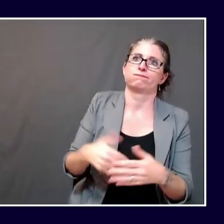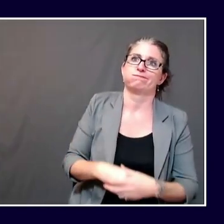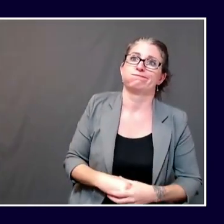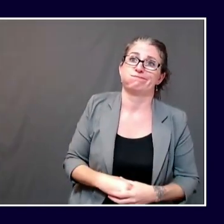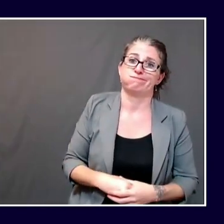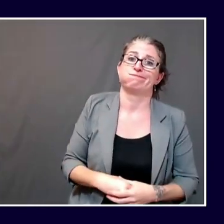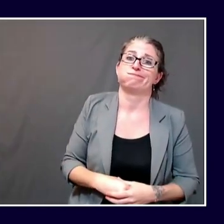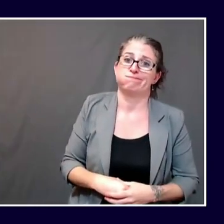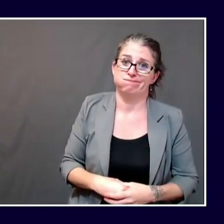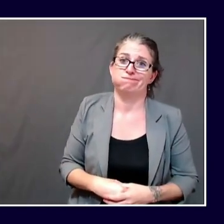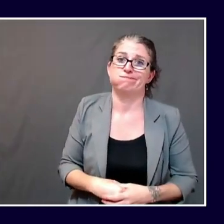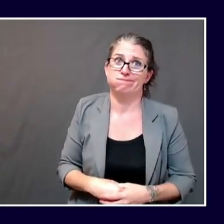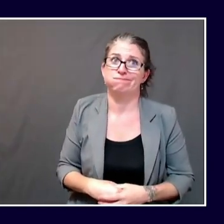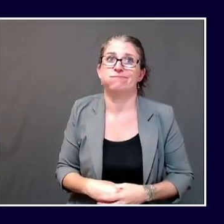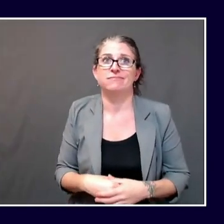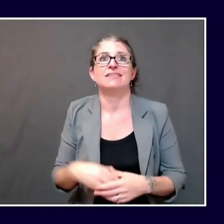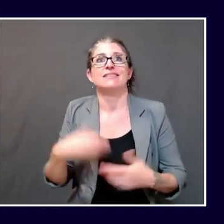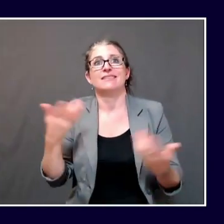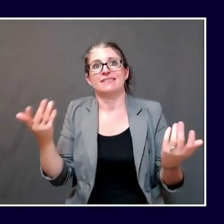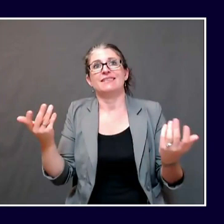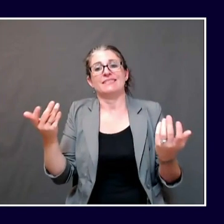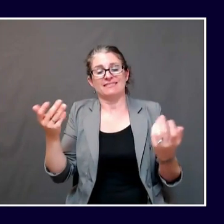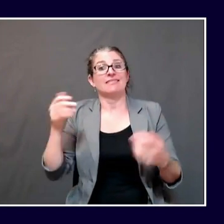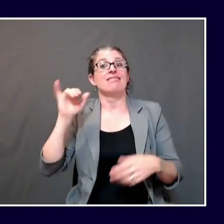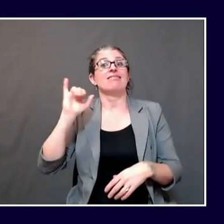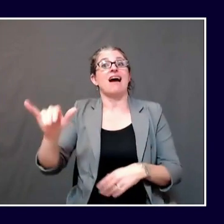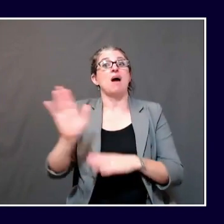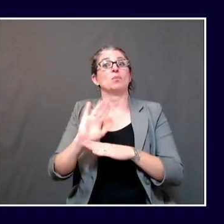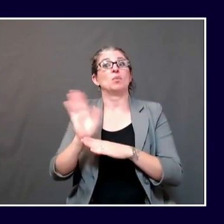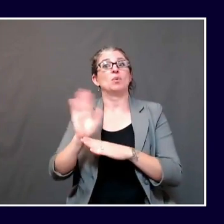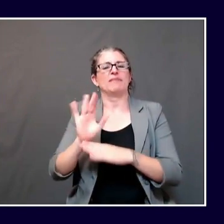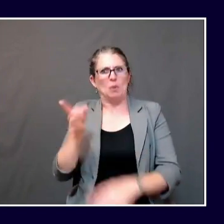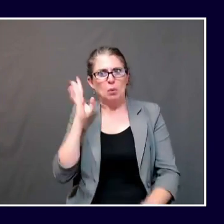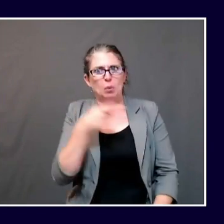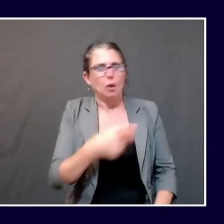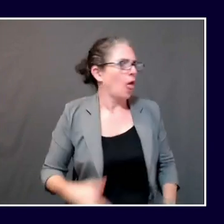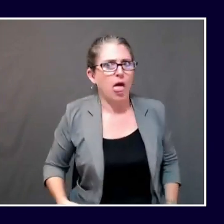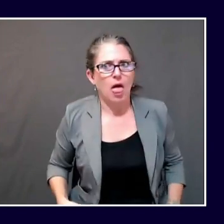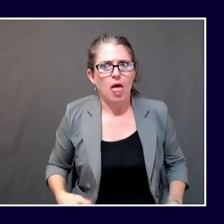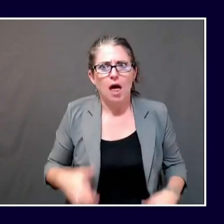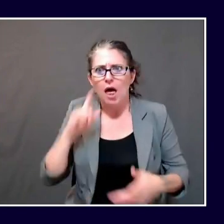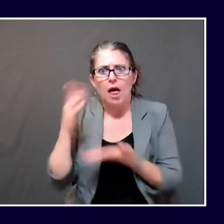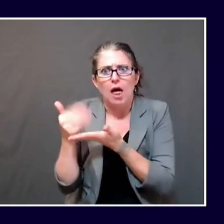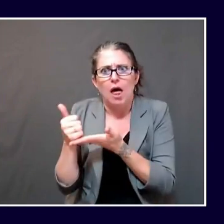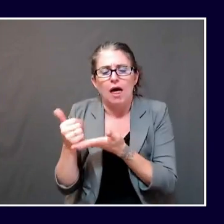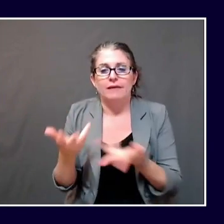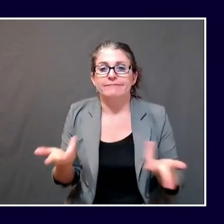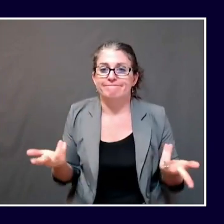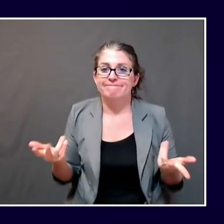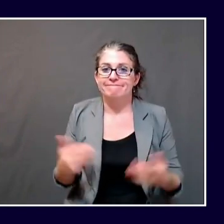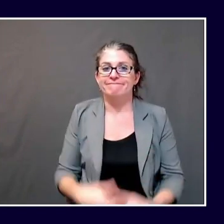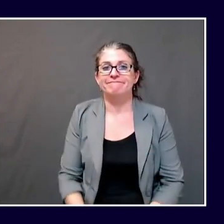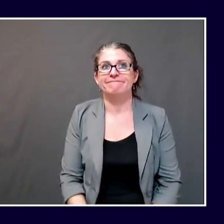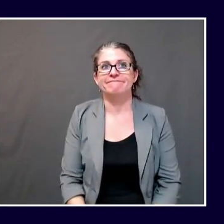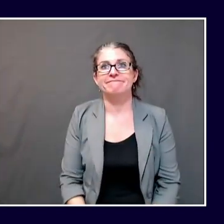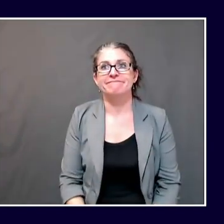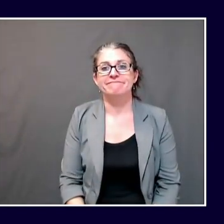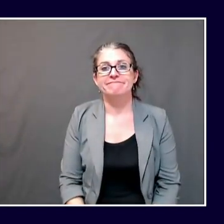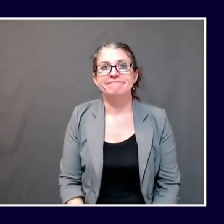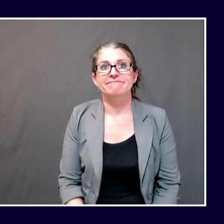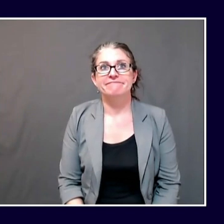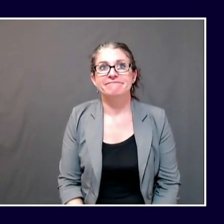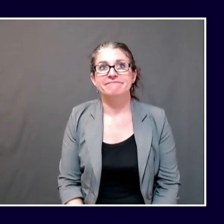The first is that we are going to be facing the onset not just of COVID-19, but